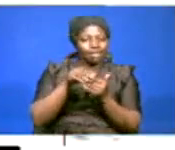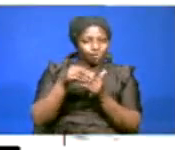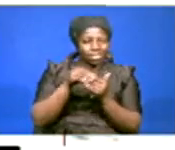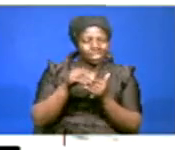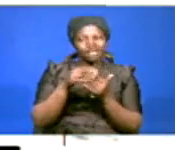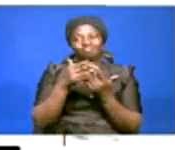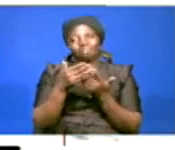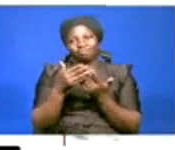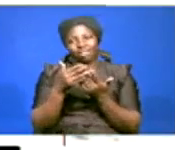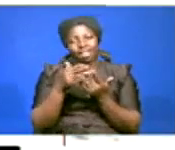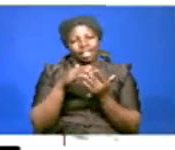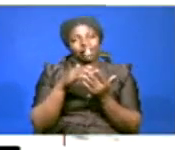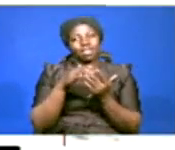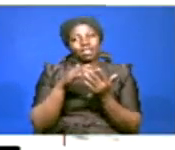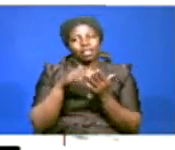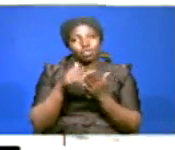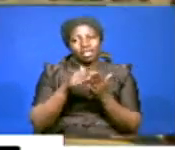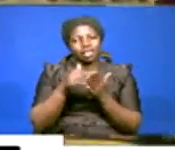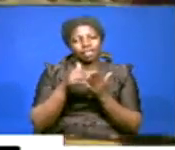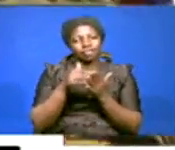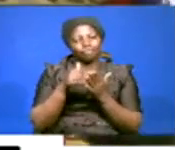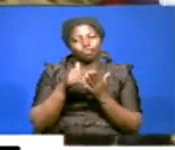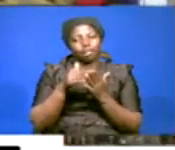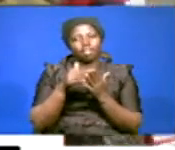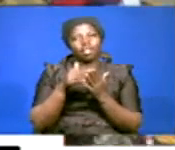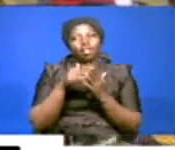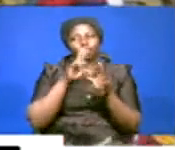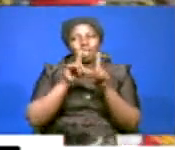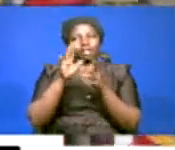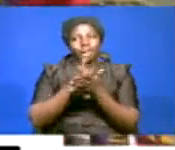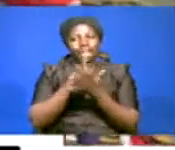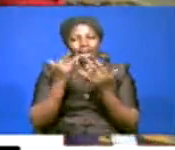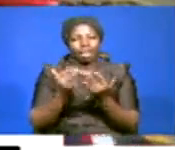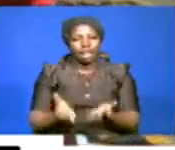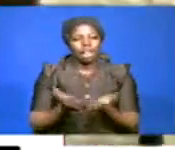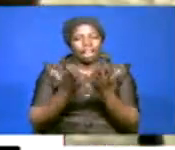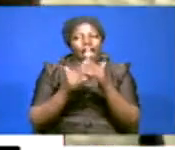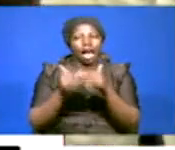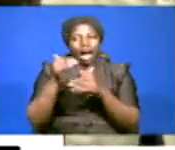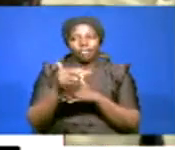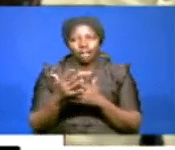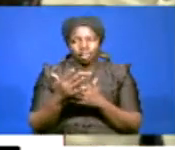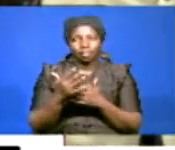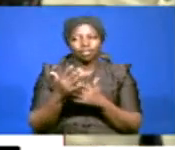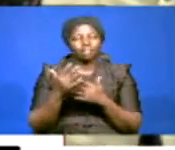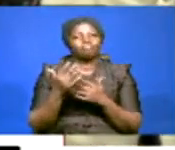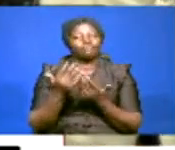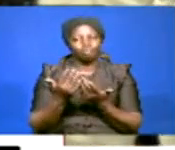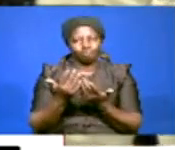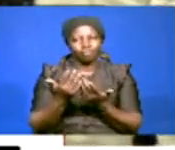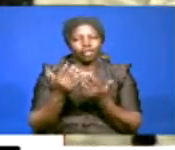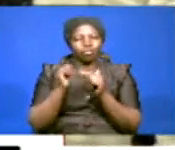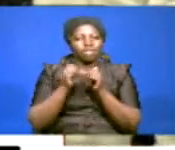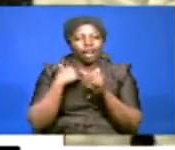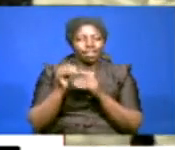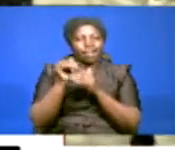up after a prolonged challenging electioneering period that has led to a decline in international arrivals. And because we believe that